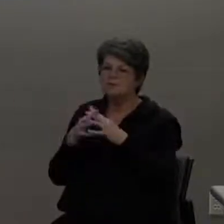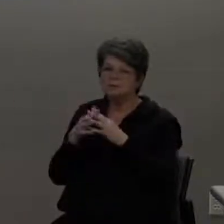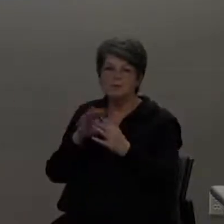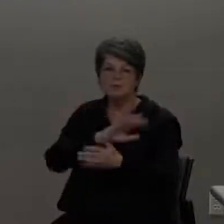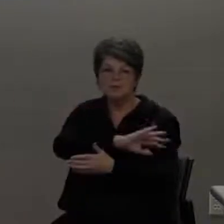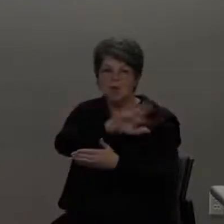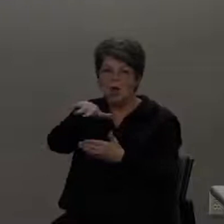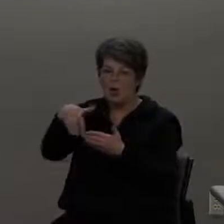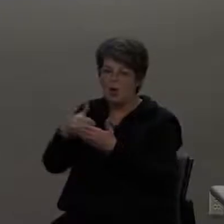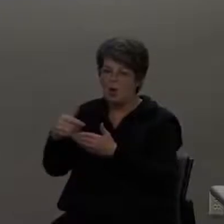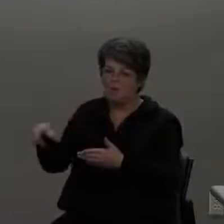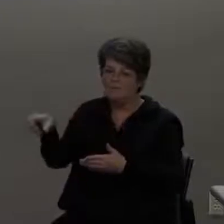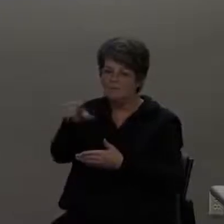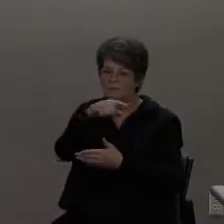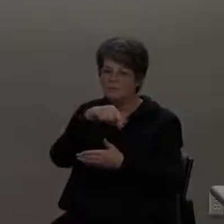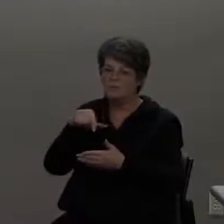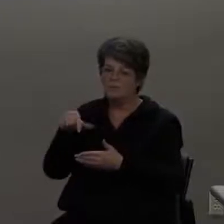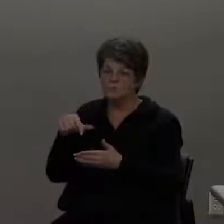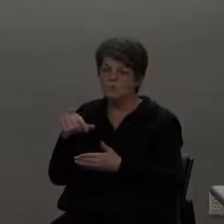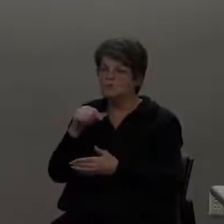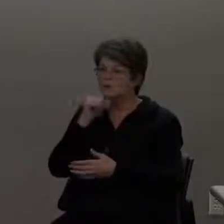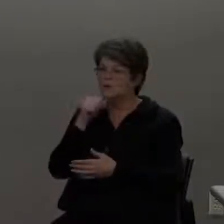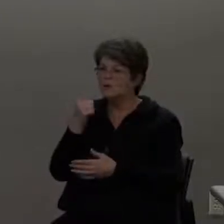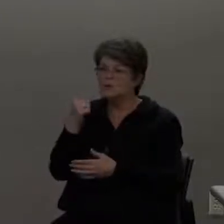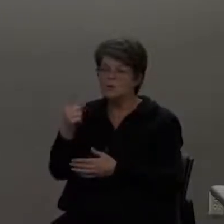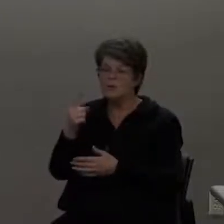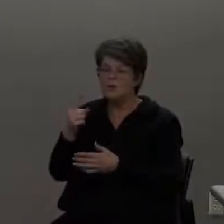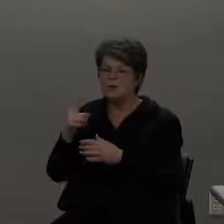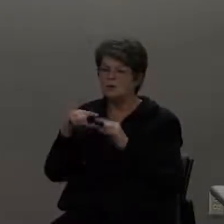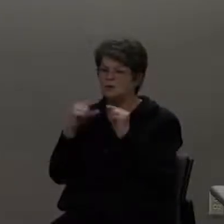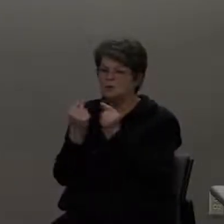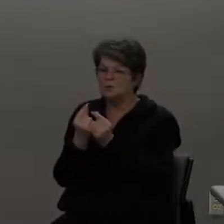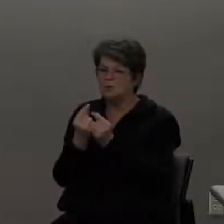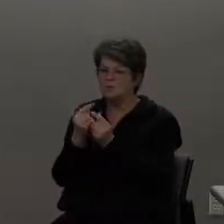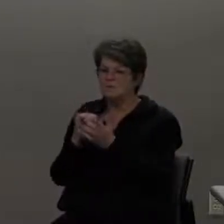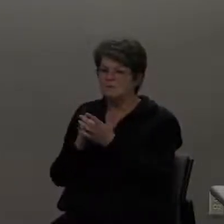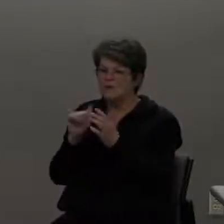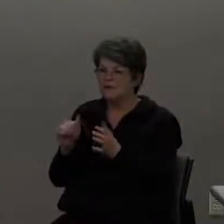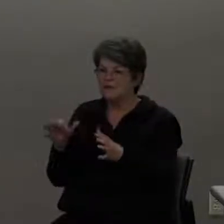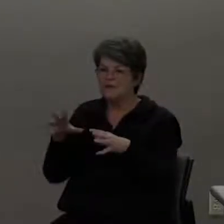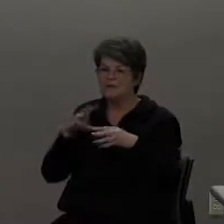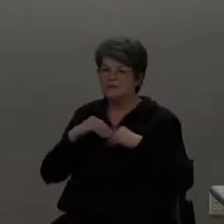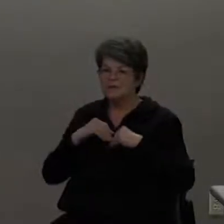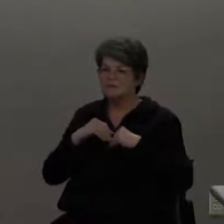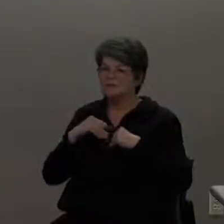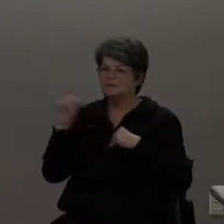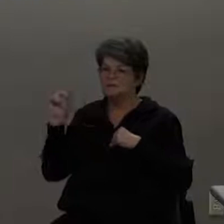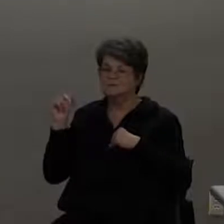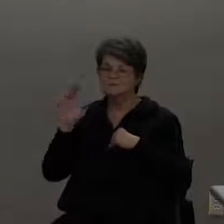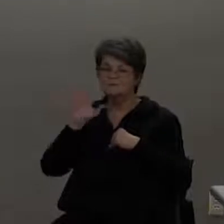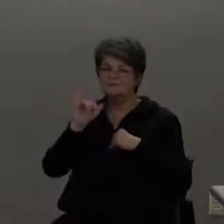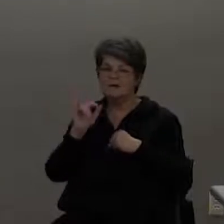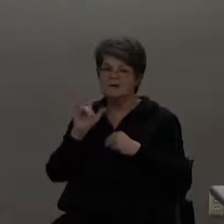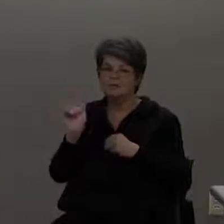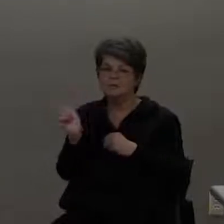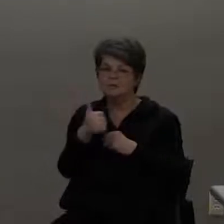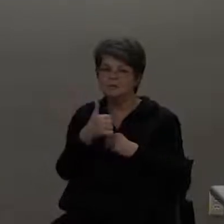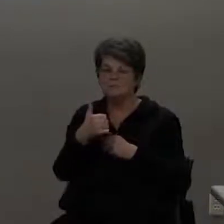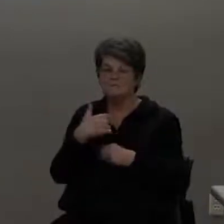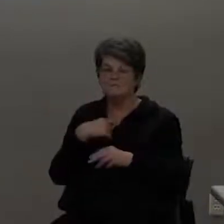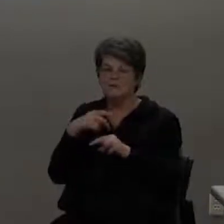it's all of you, collectively. There isn't a single entity in this community that can take this on by themselves.